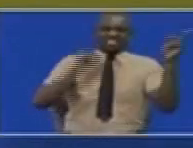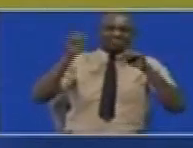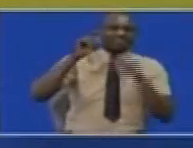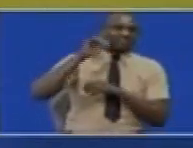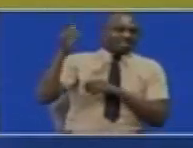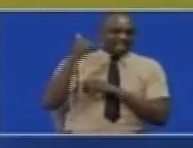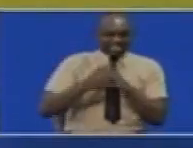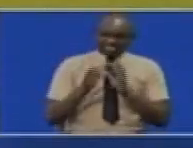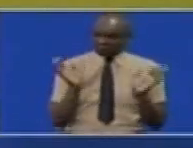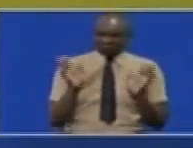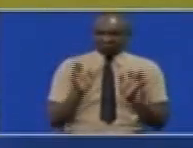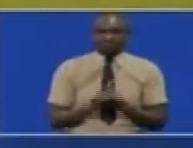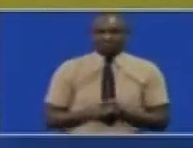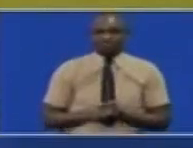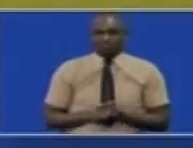abroad.